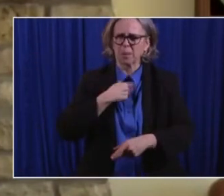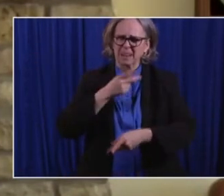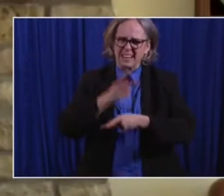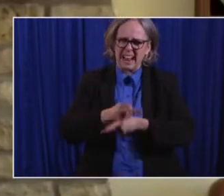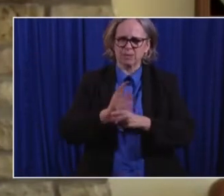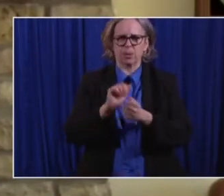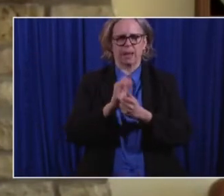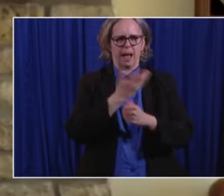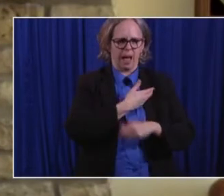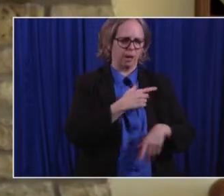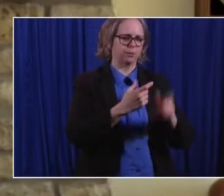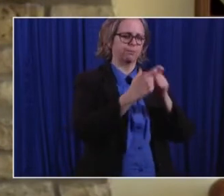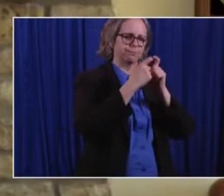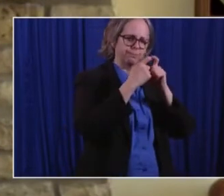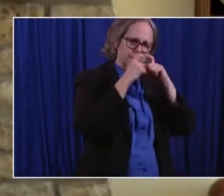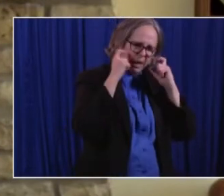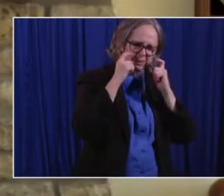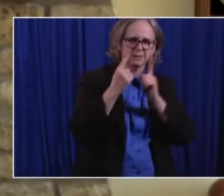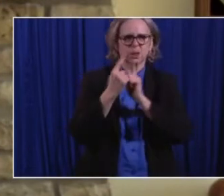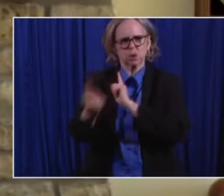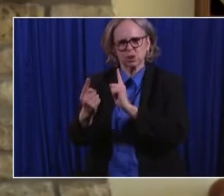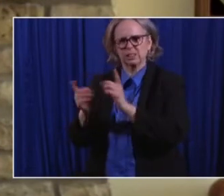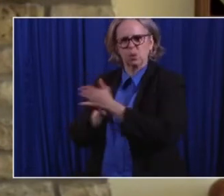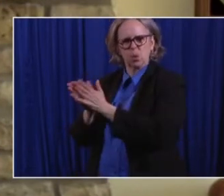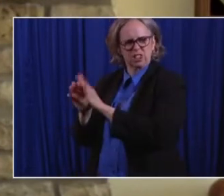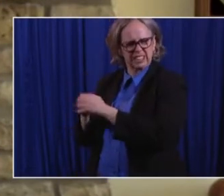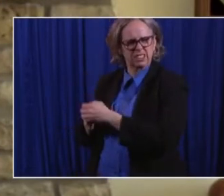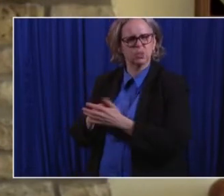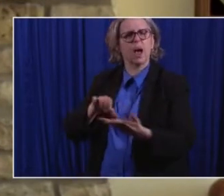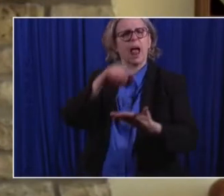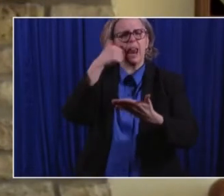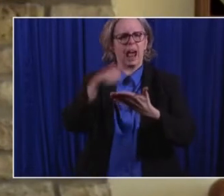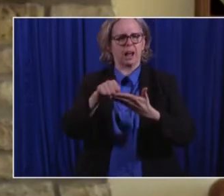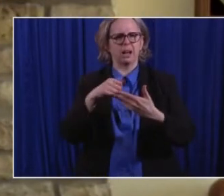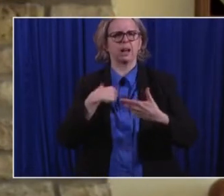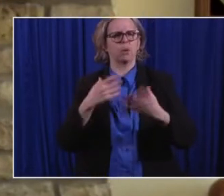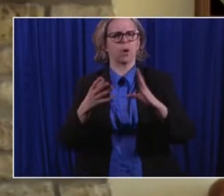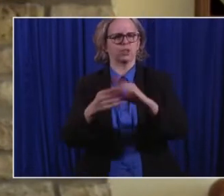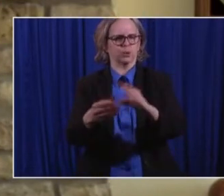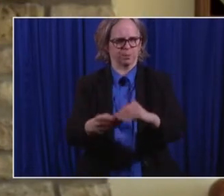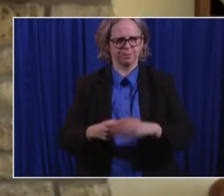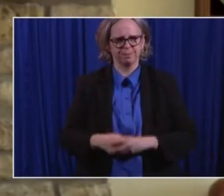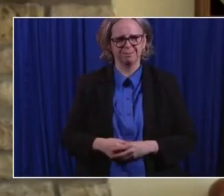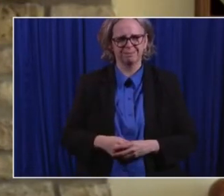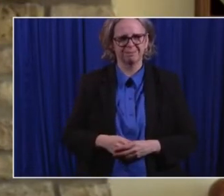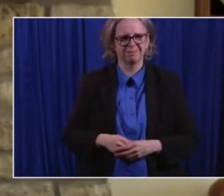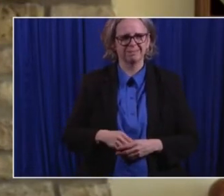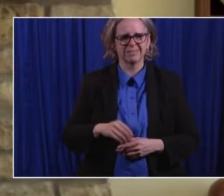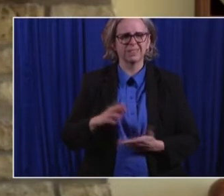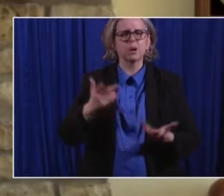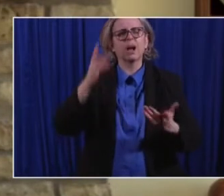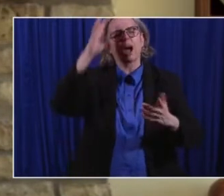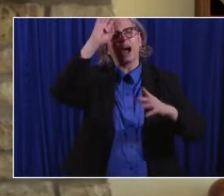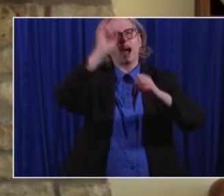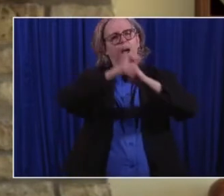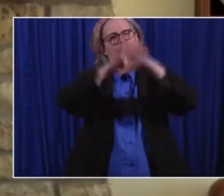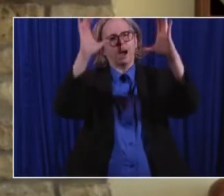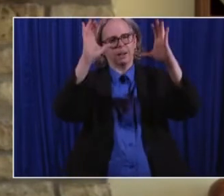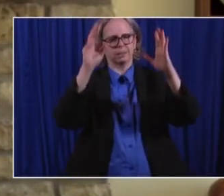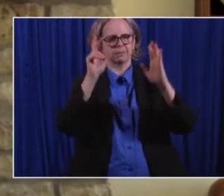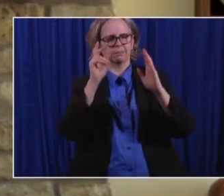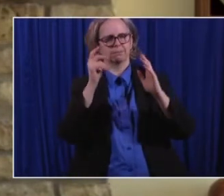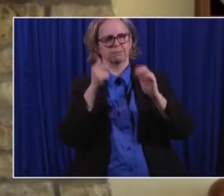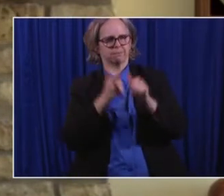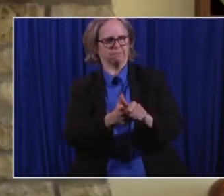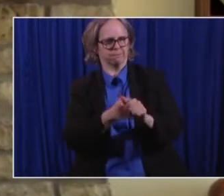And I start off, I said, here are some basic principles. And I think when people, ask what can we do, if they just remember these basic